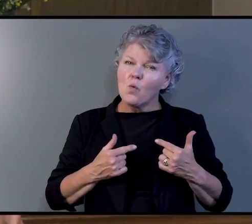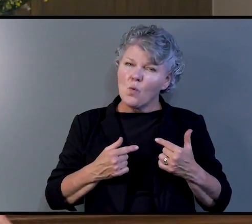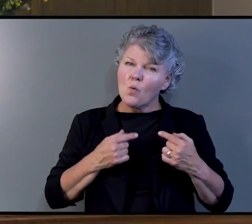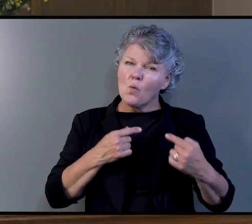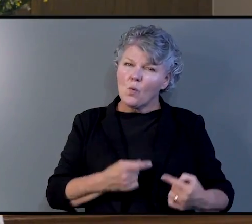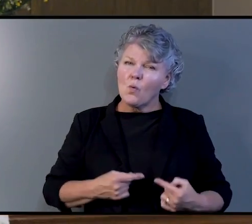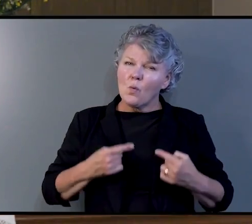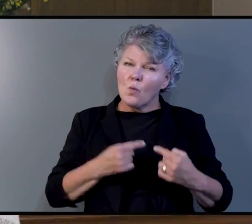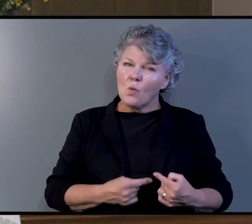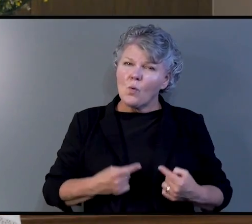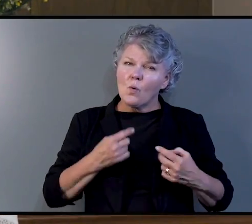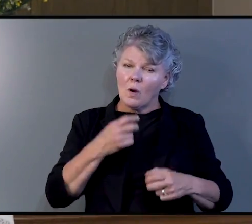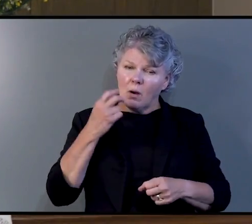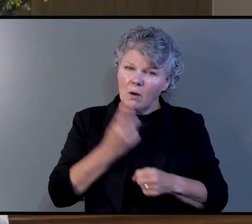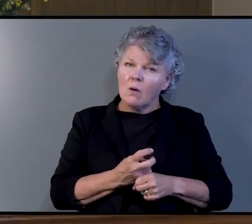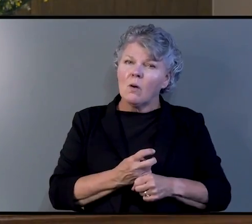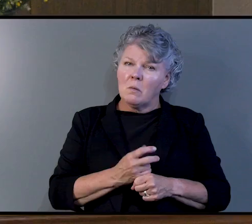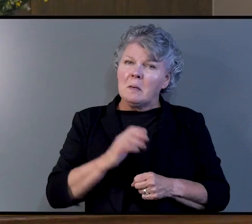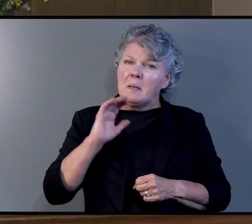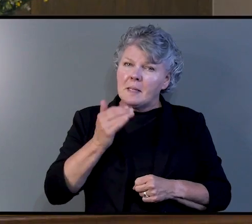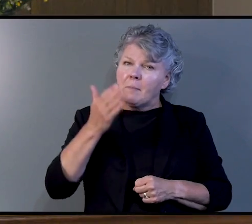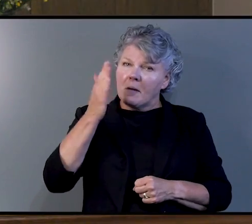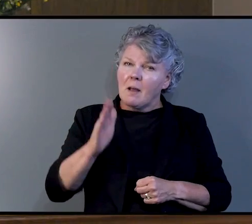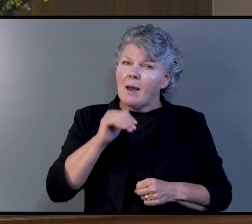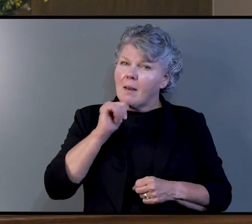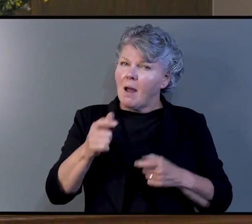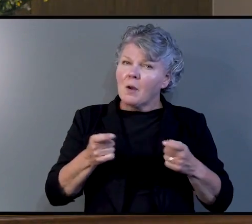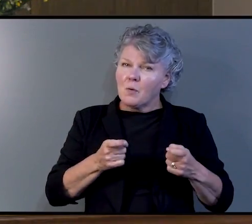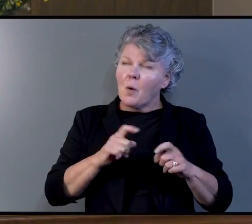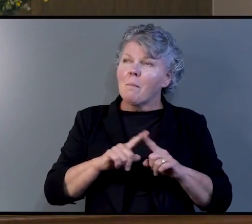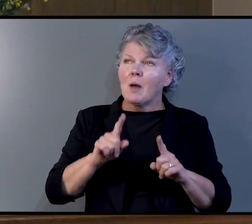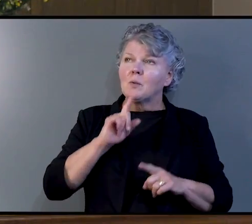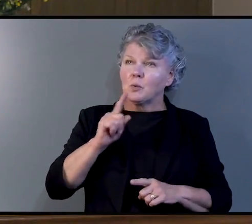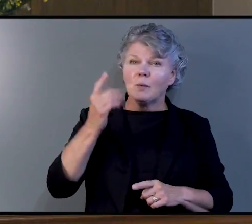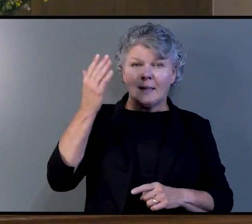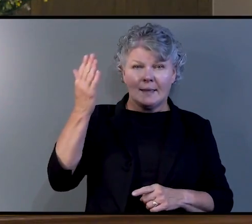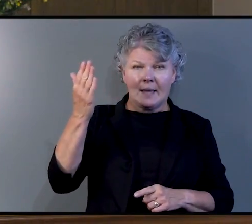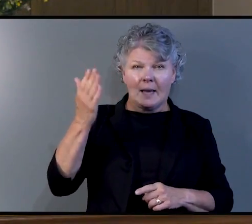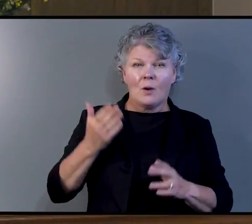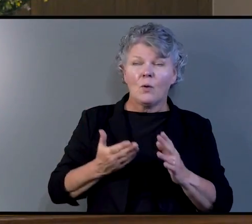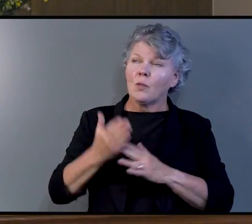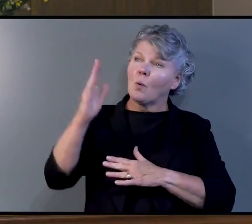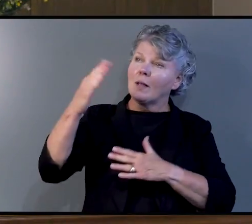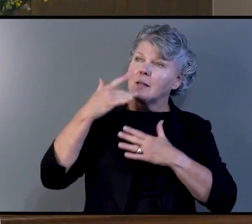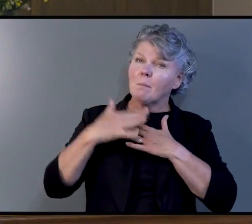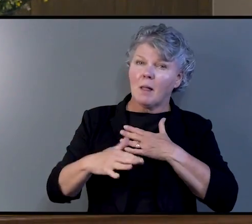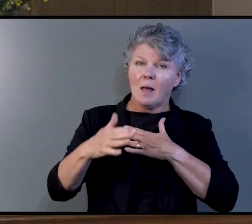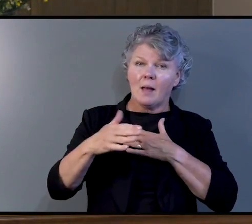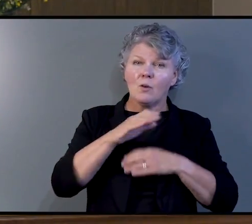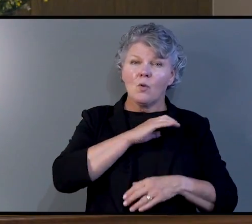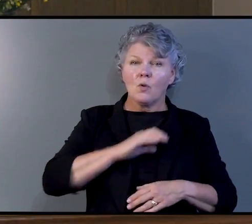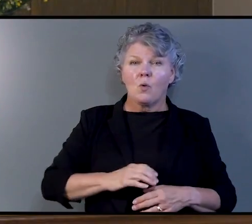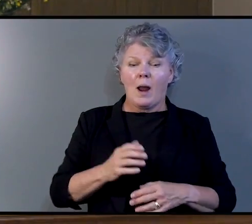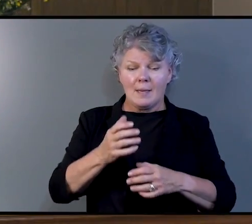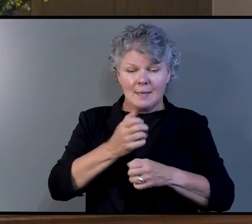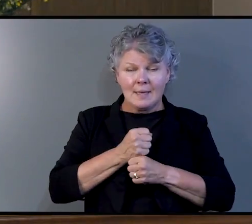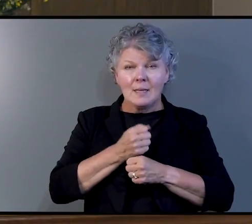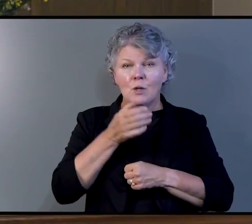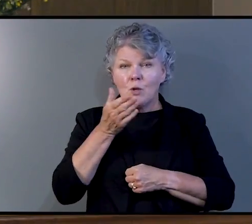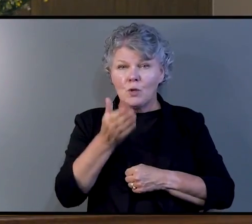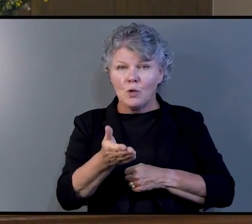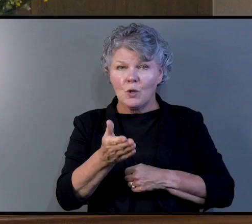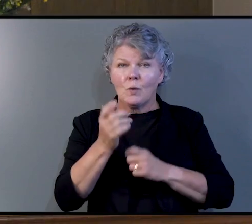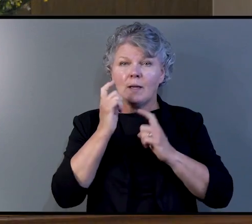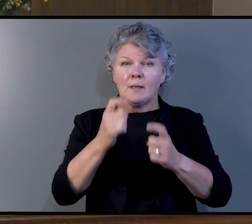at times it may seem like God is not in control, but he is. Through his blood, Christ has claimed you and given you life